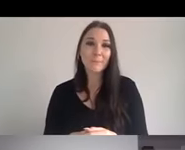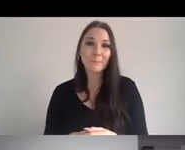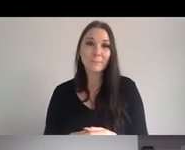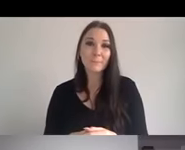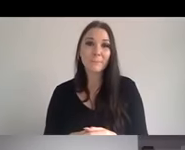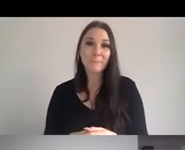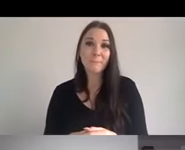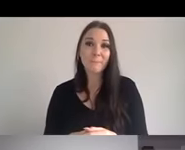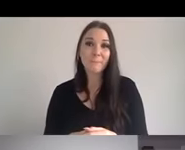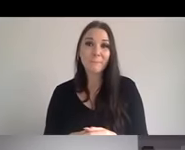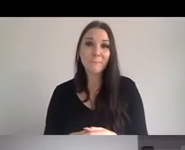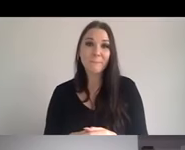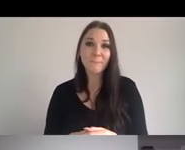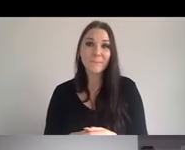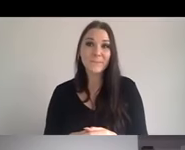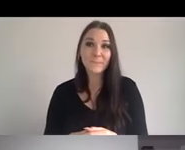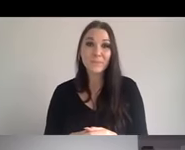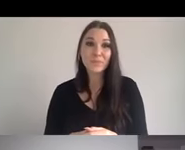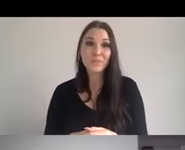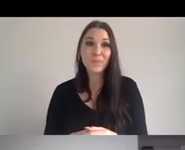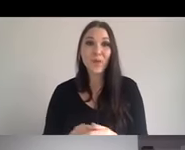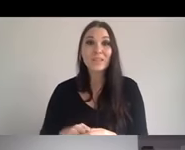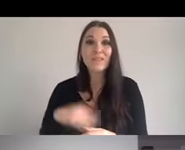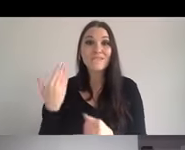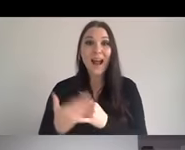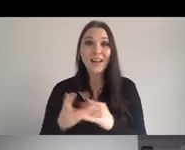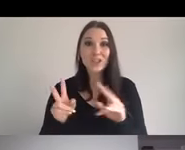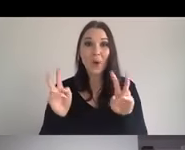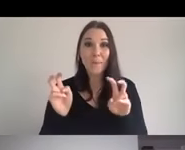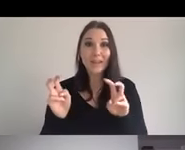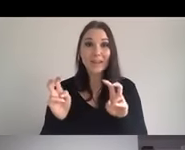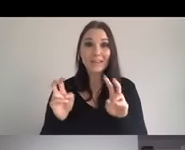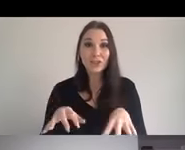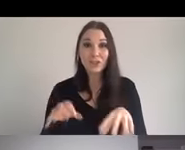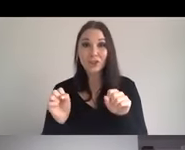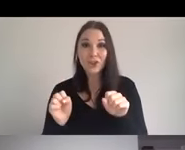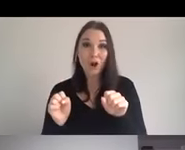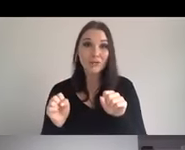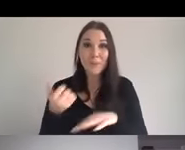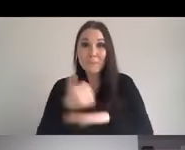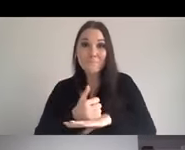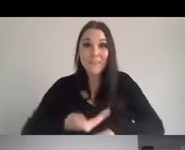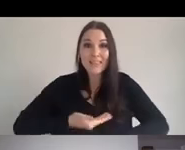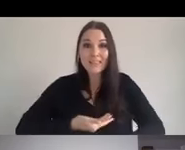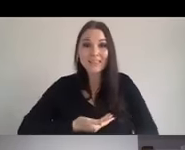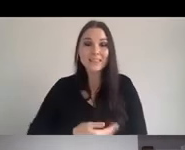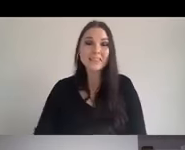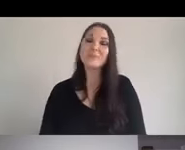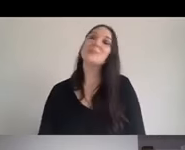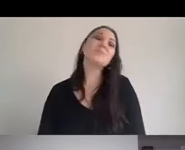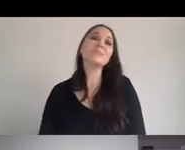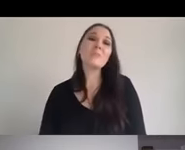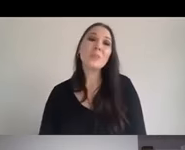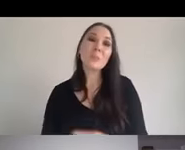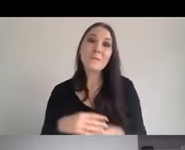and final topic, I suppose, around startups is one, finding the right candidate, but not so much just finding the